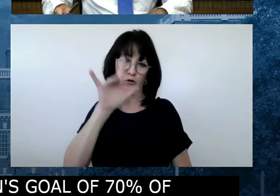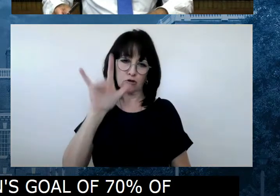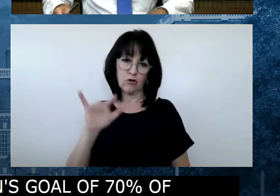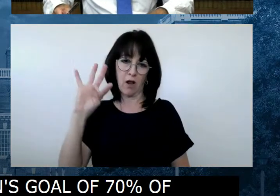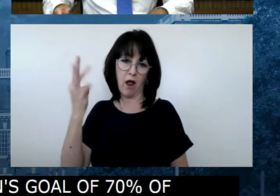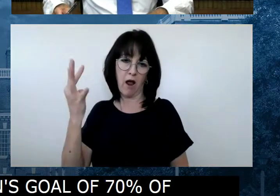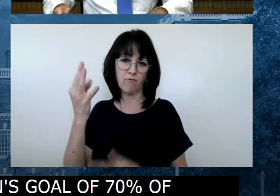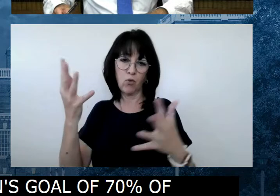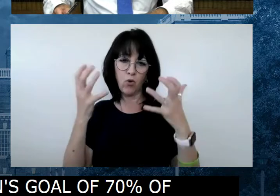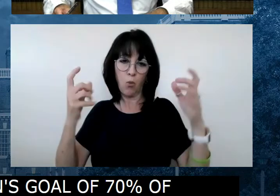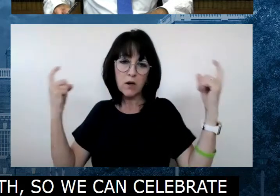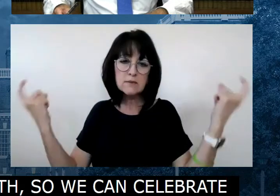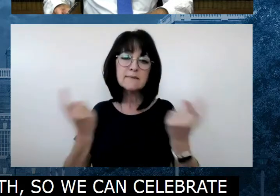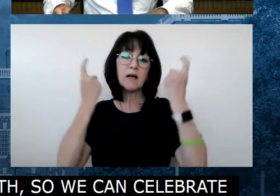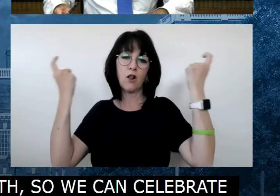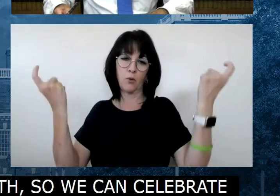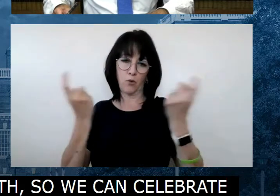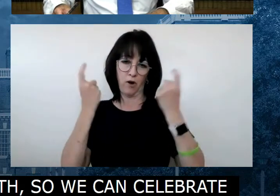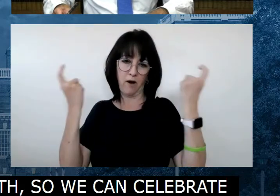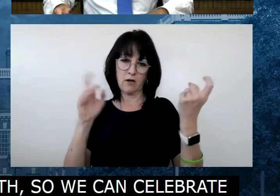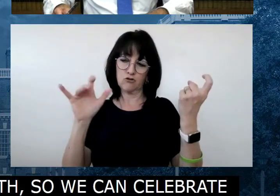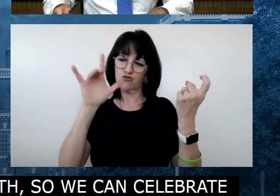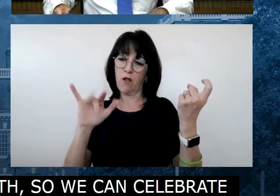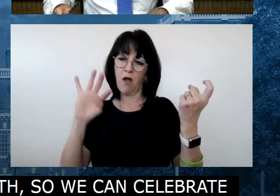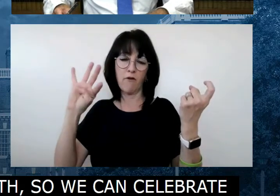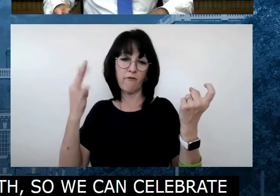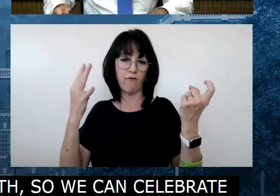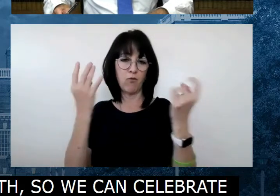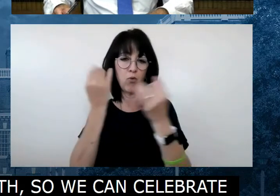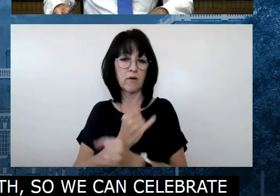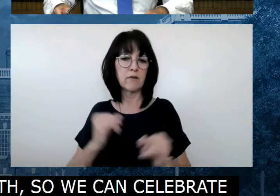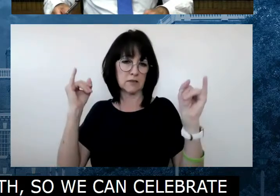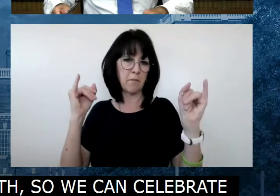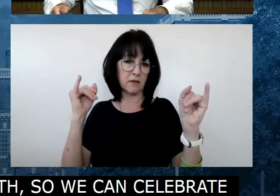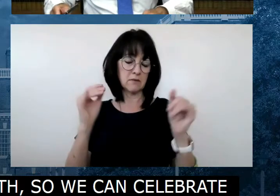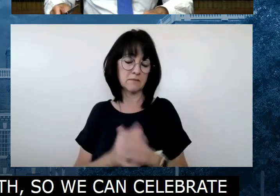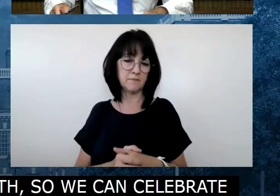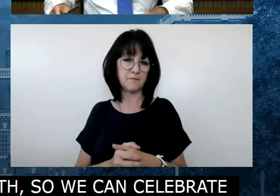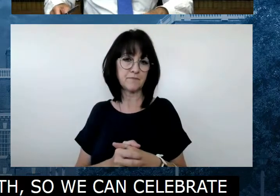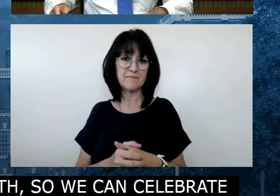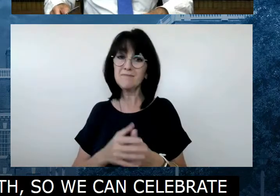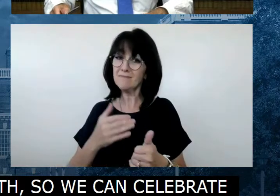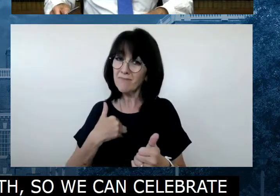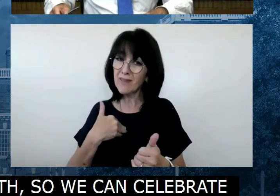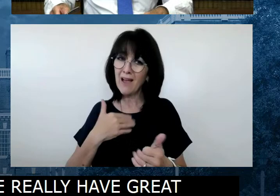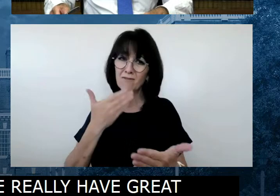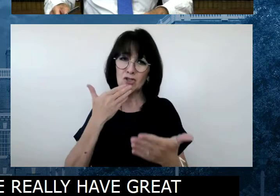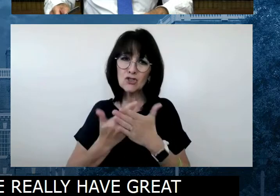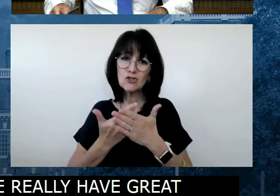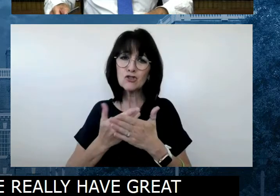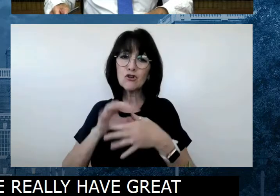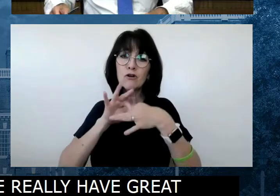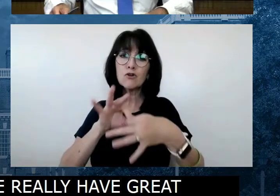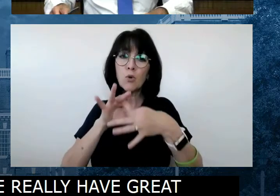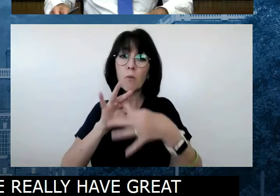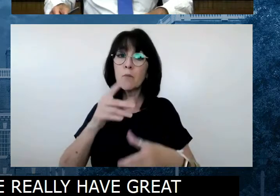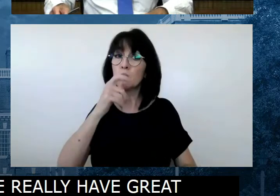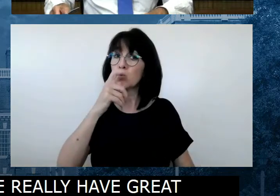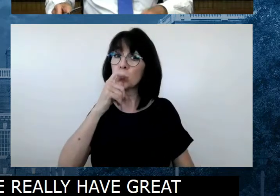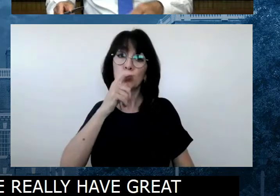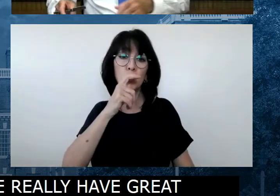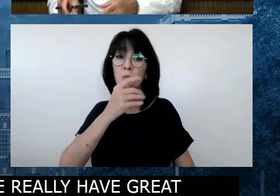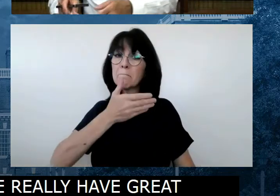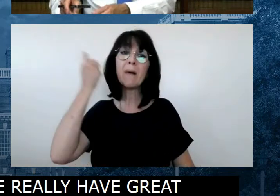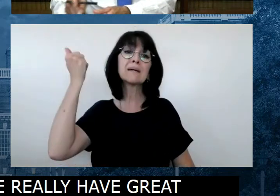we really have gotten great cooperation from our senior citizens. 93% of Delawareans 65